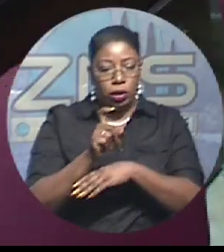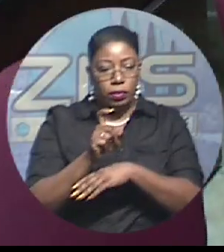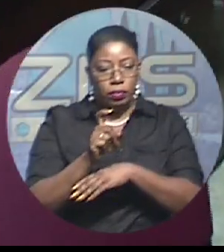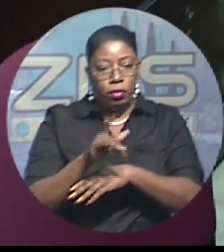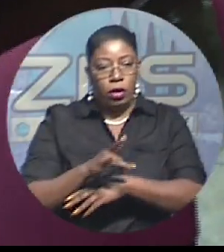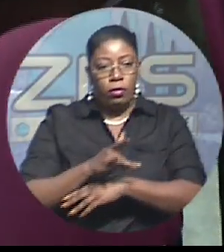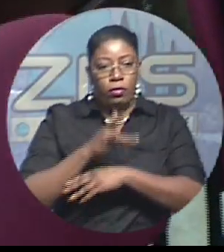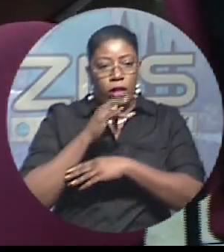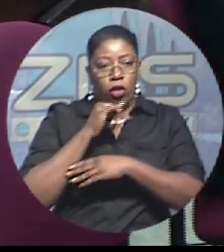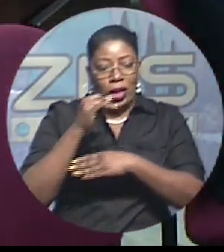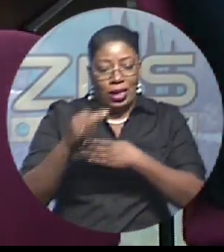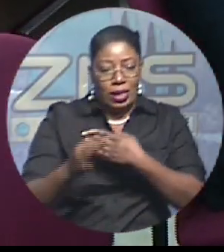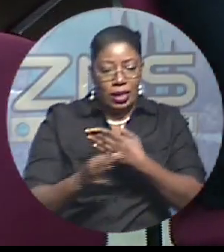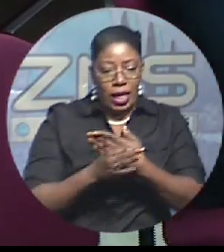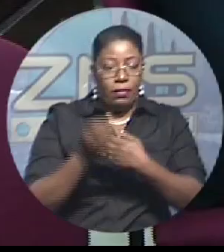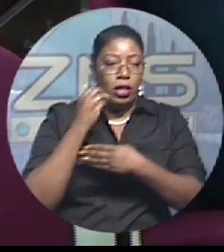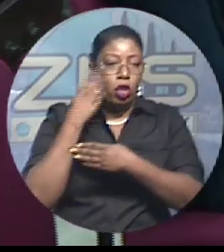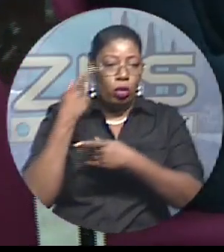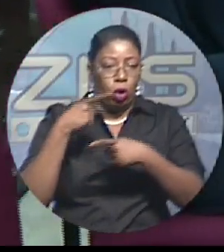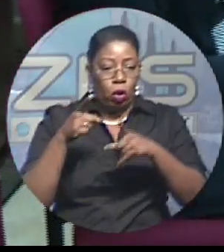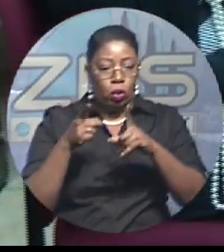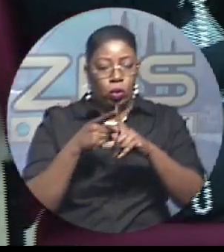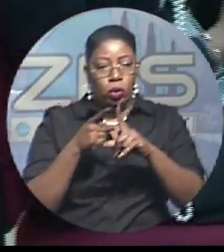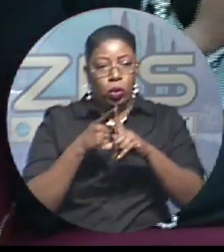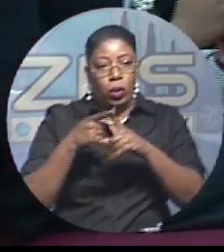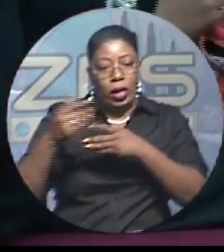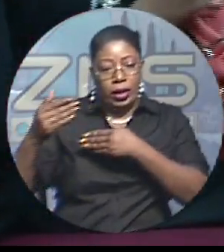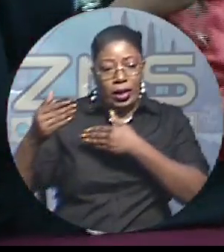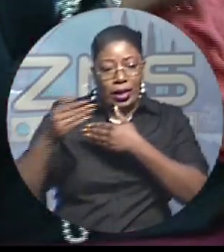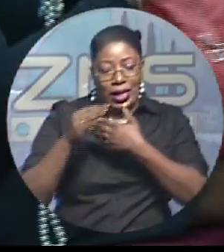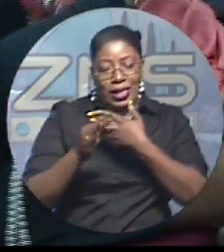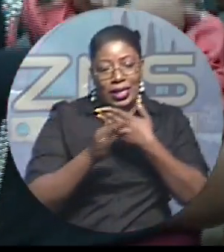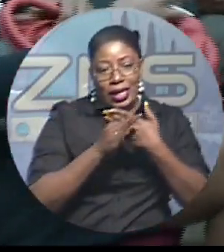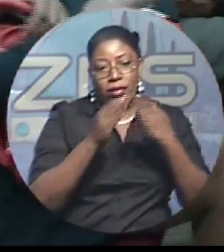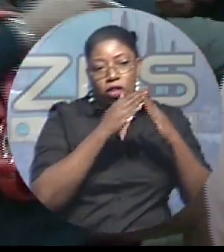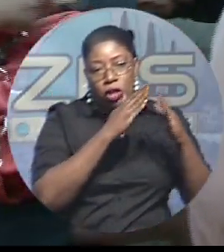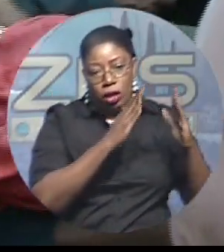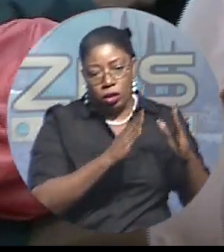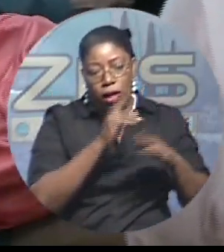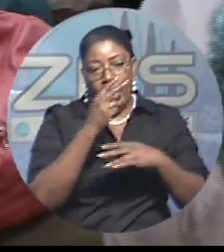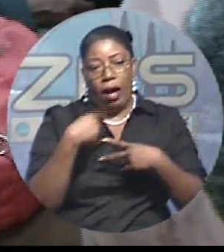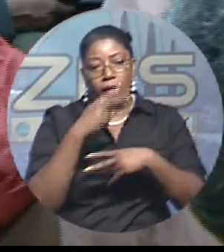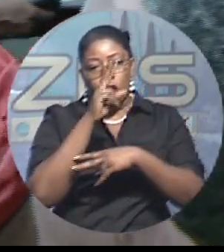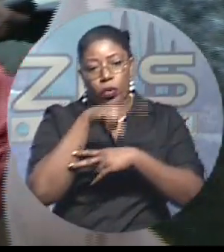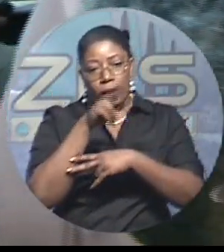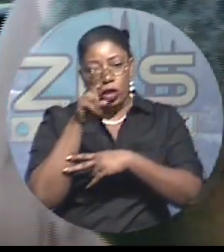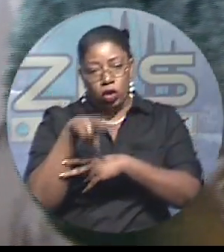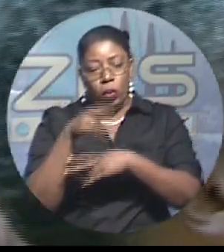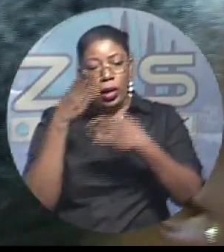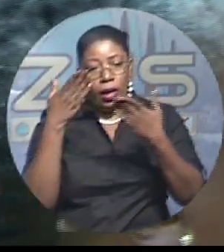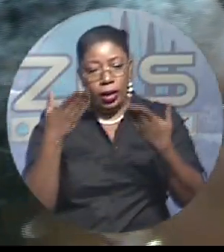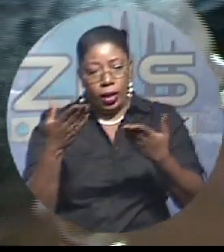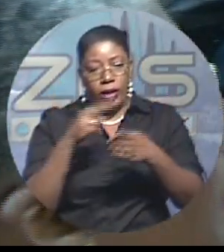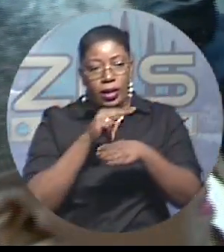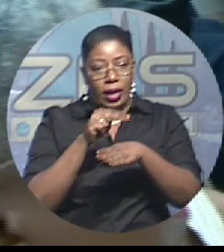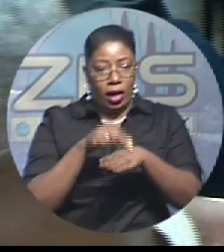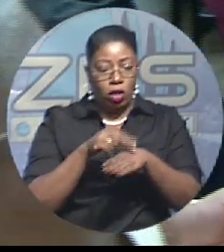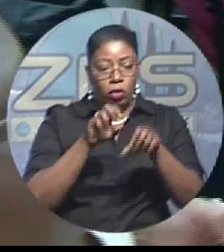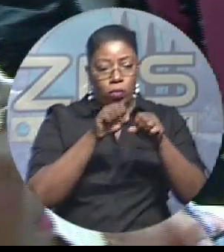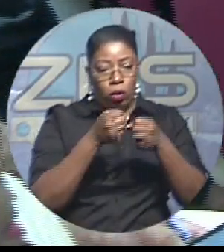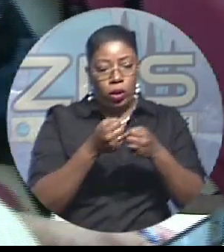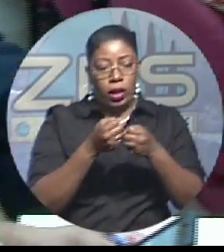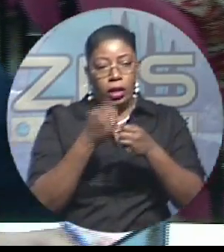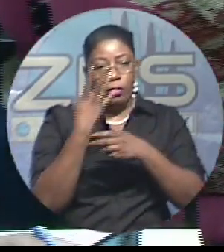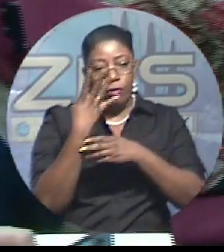they feel unsecure in their homes, make their way to the nearest shelter. Now, currently, there are 22 shelters here in New Providence, which is broken down